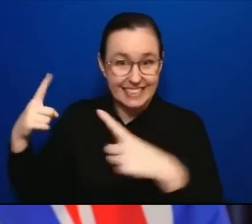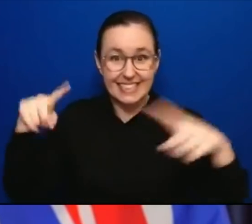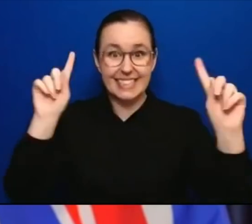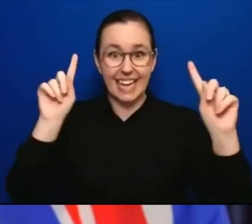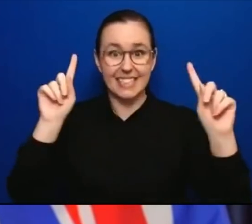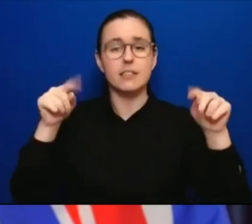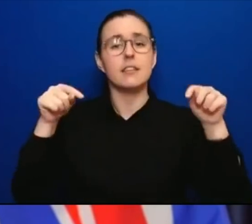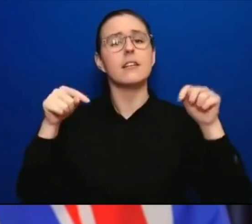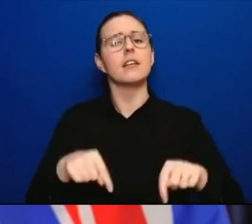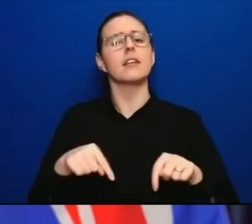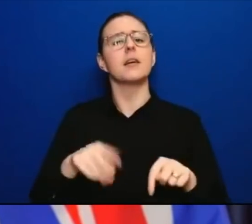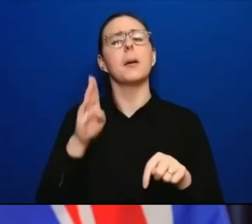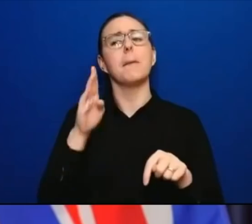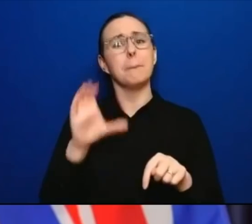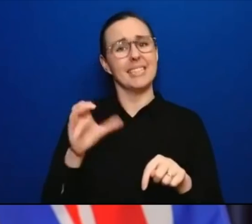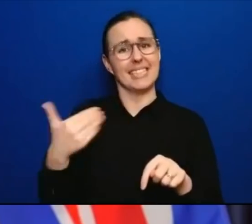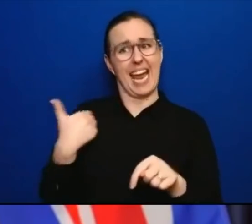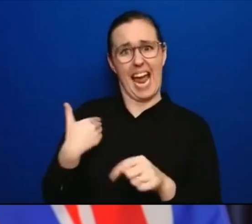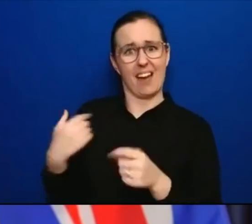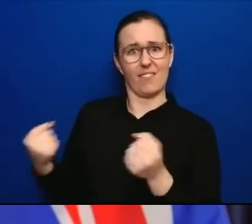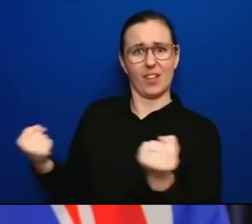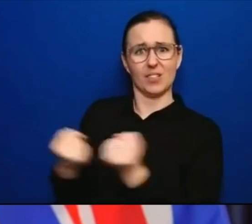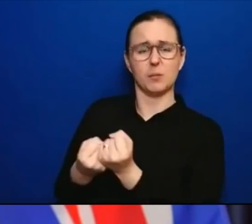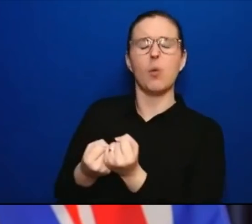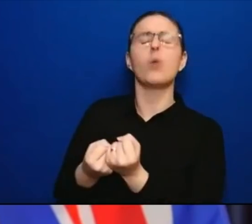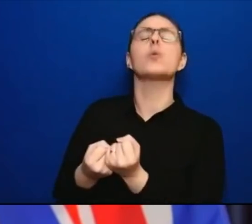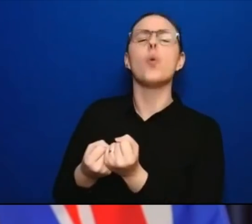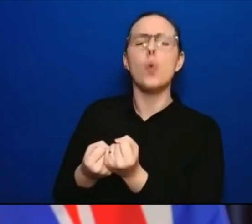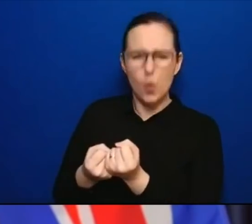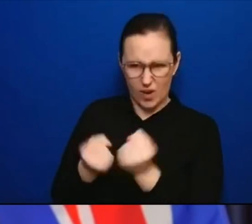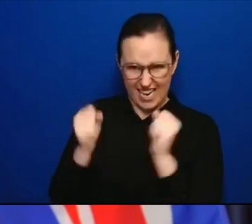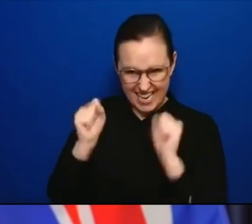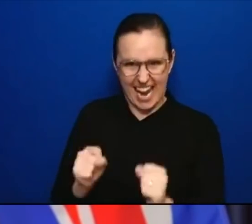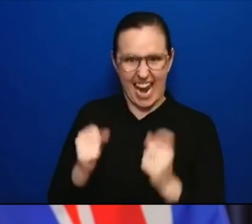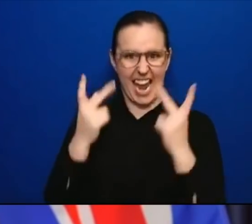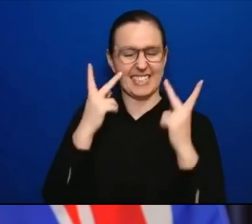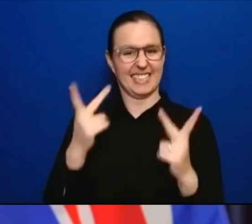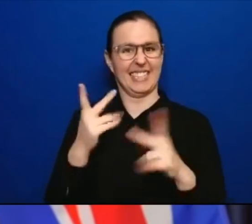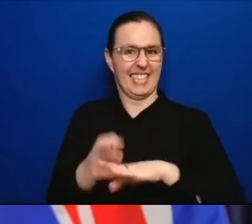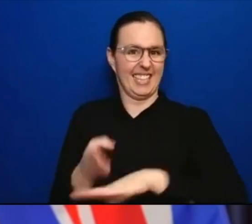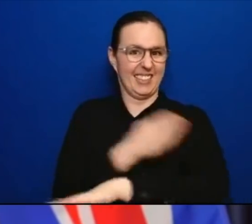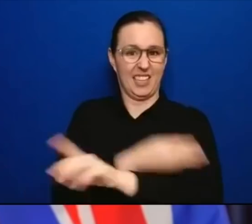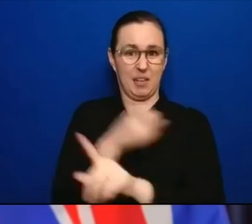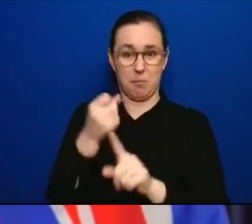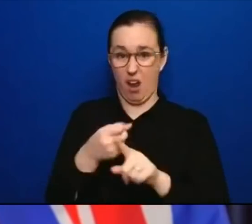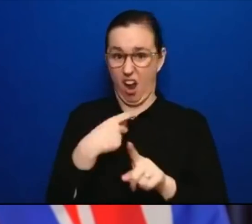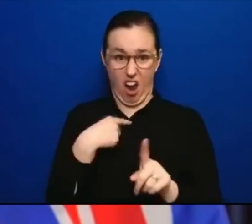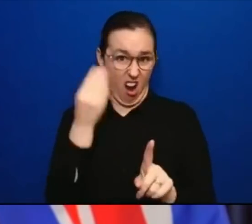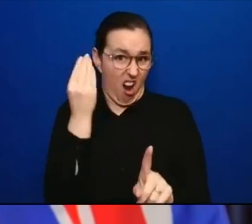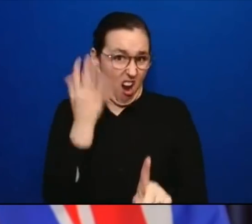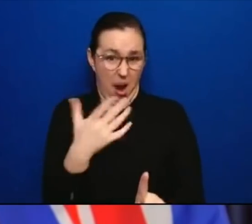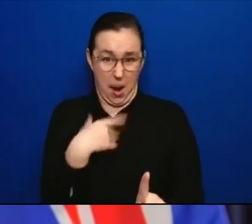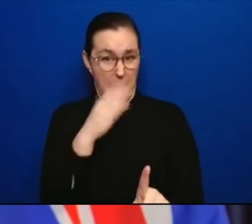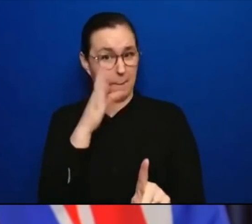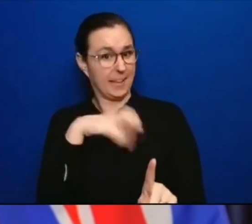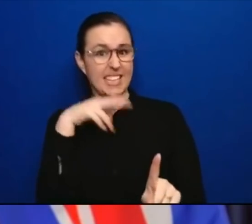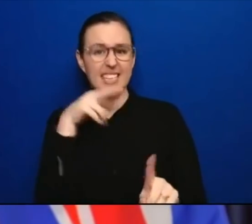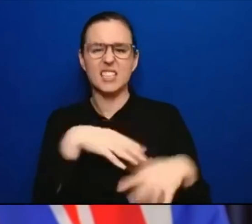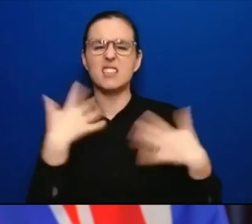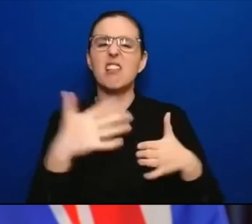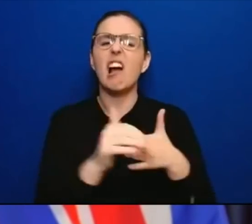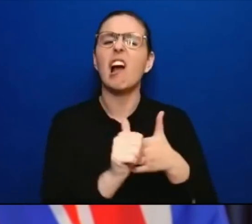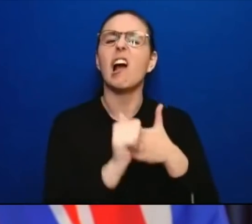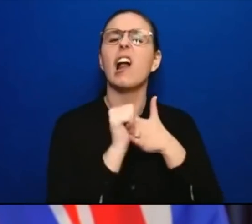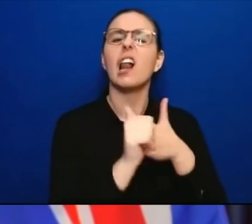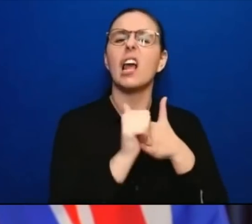of the efforts we've made to support one another have made a difference. In BC, I think, we're one of the leaders in the world in vaccination.